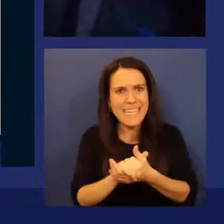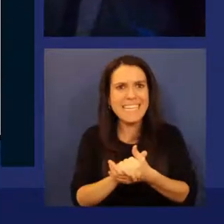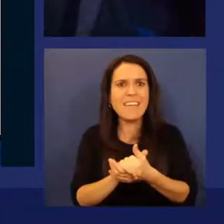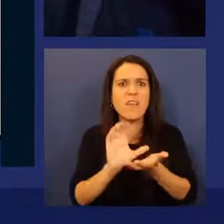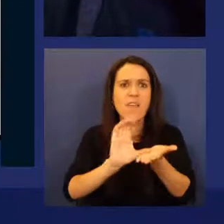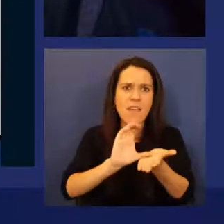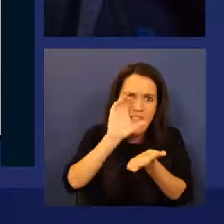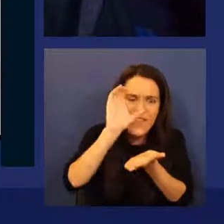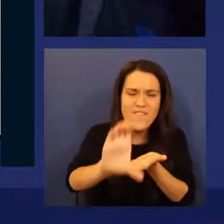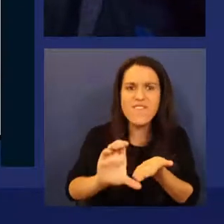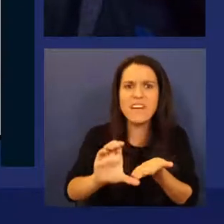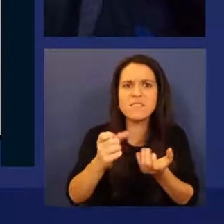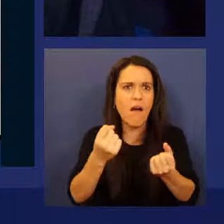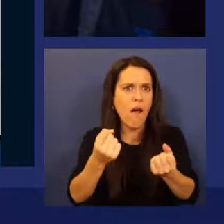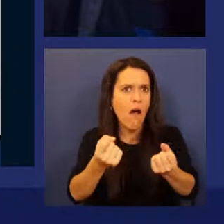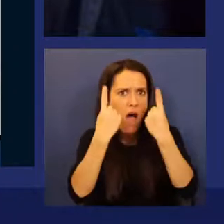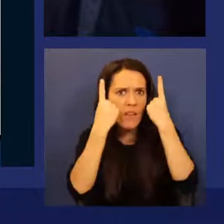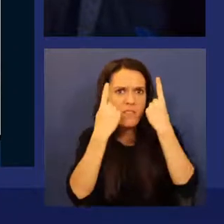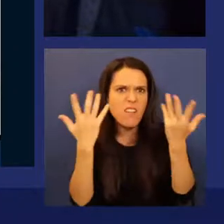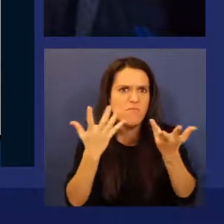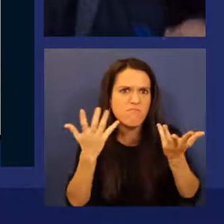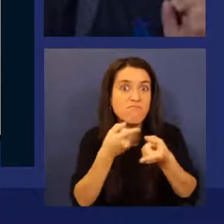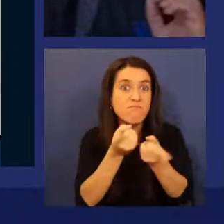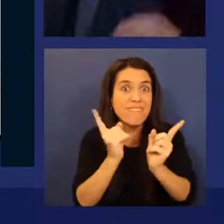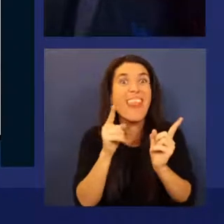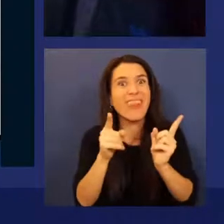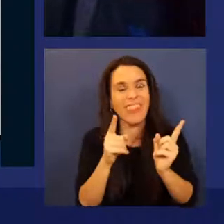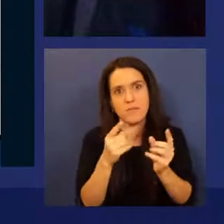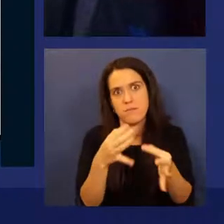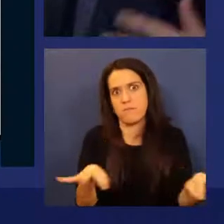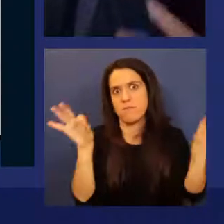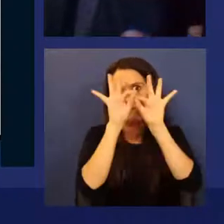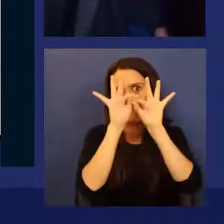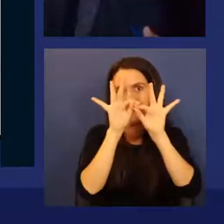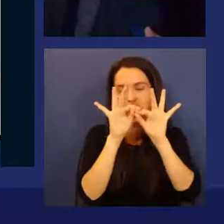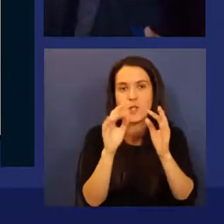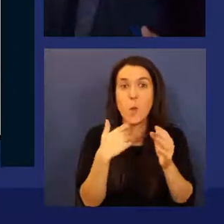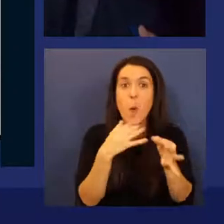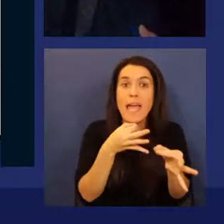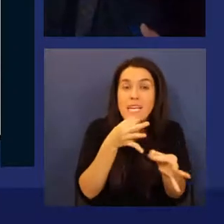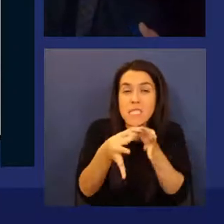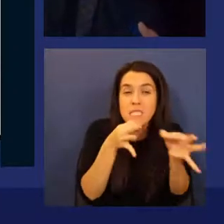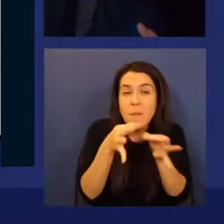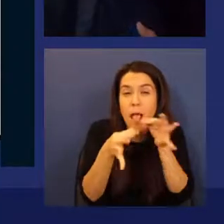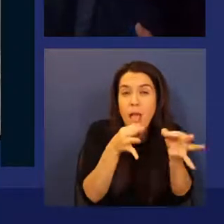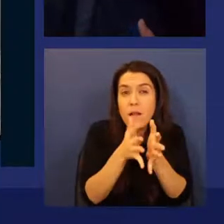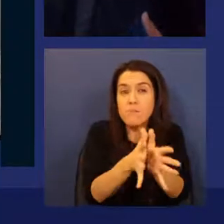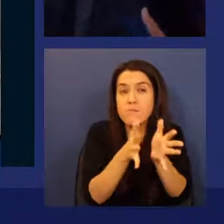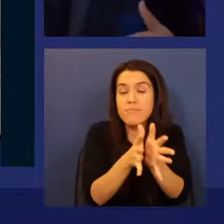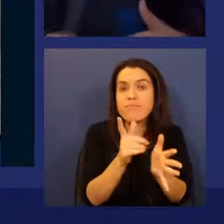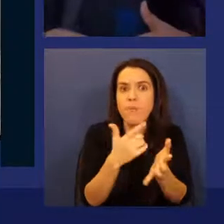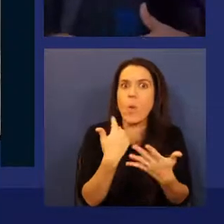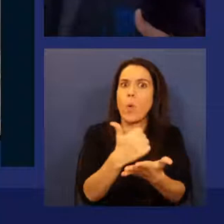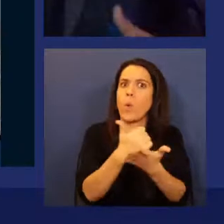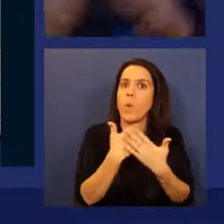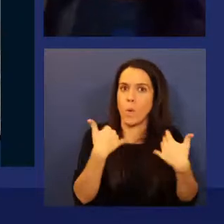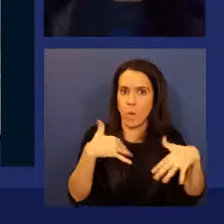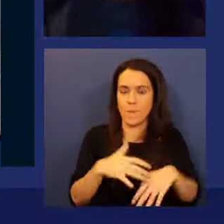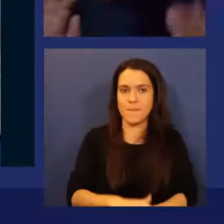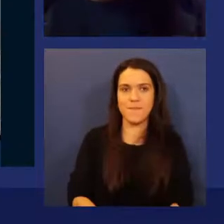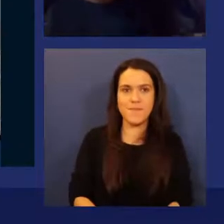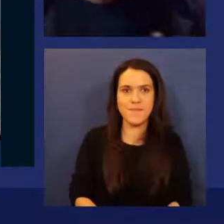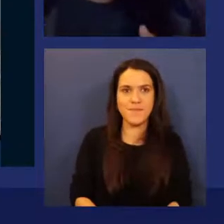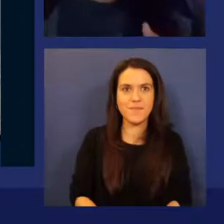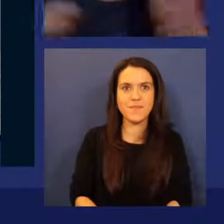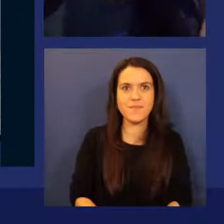and understand what we're doing is part of that puzzle. And so explainability helps in that way as well. So why